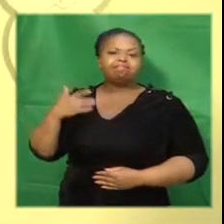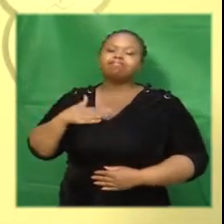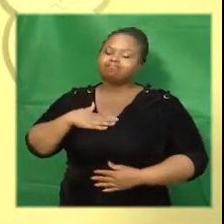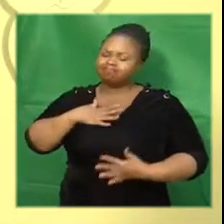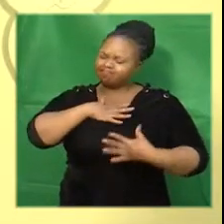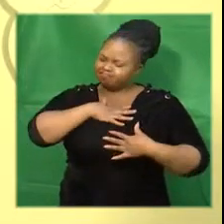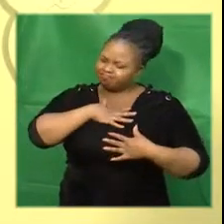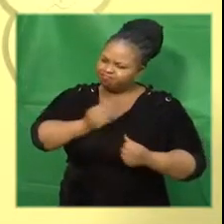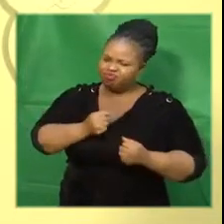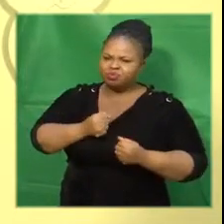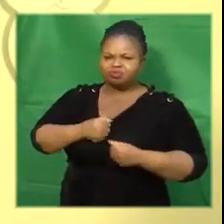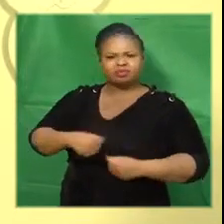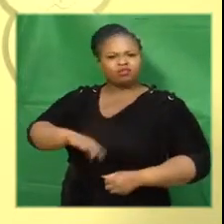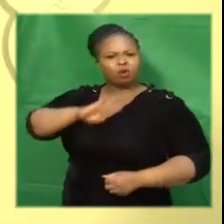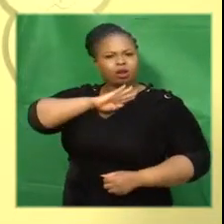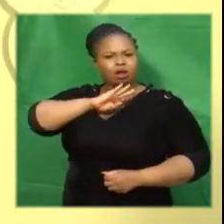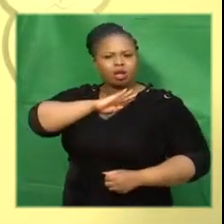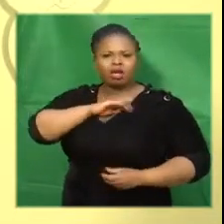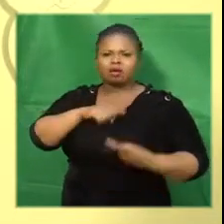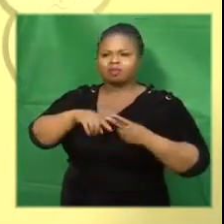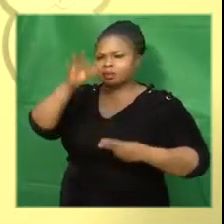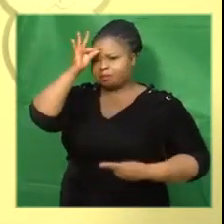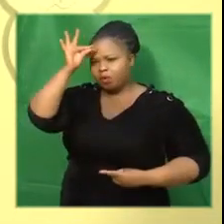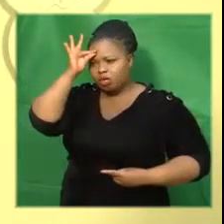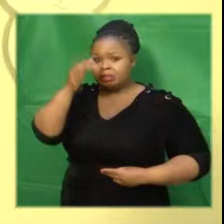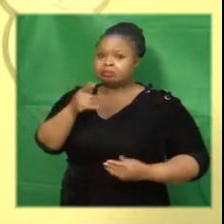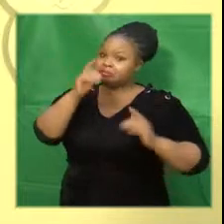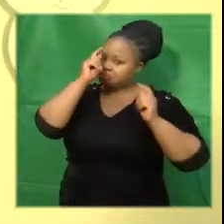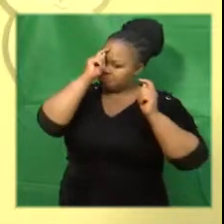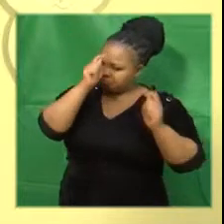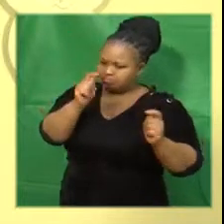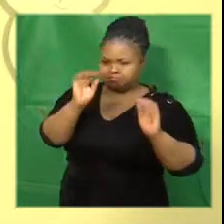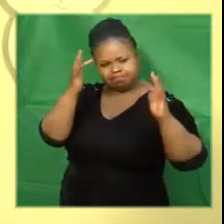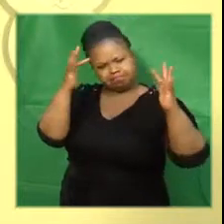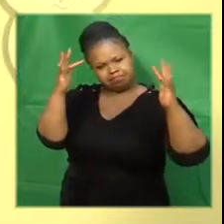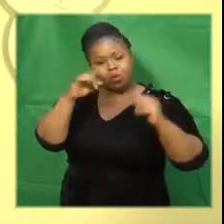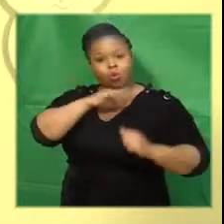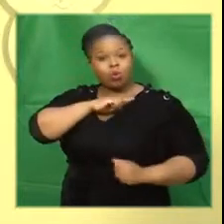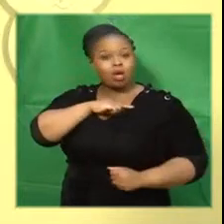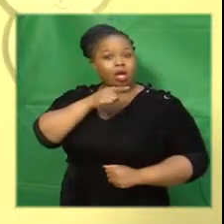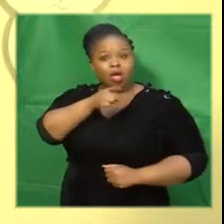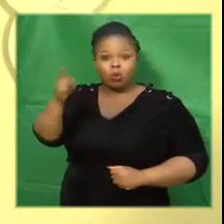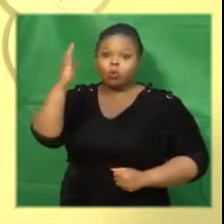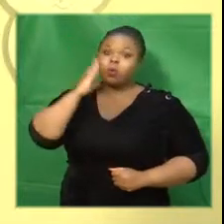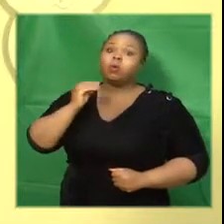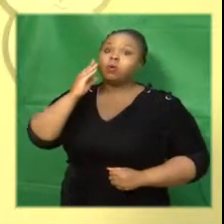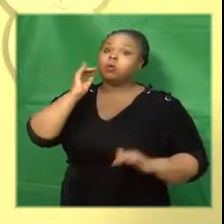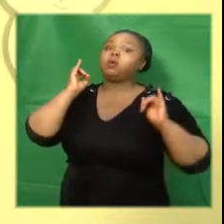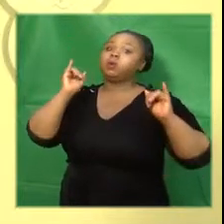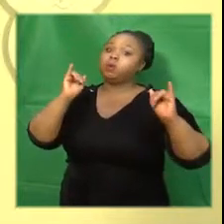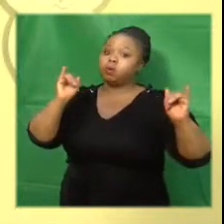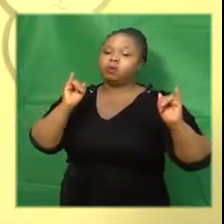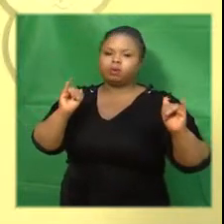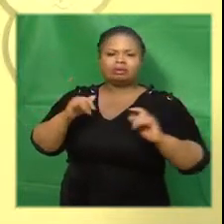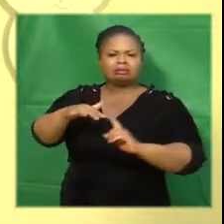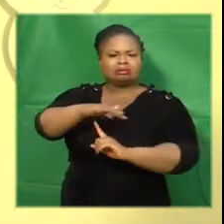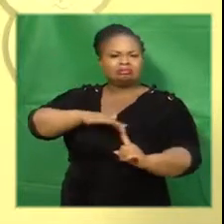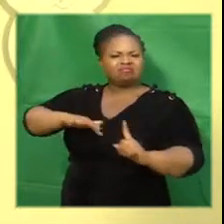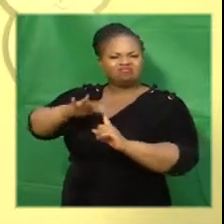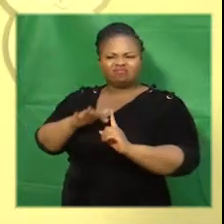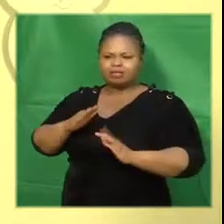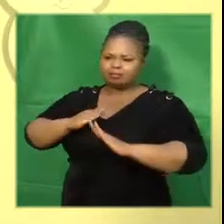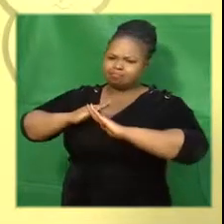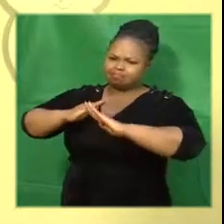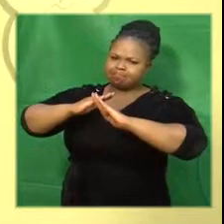security forces on the ground, who were faced with a difficult situation and exercised commendable